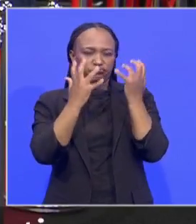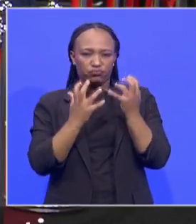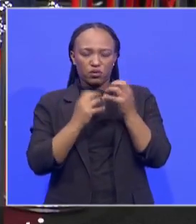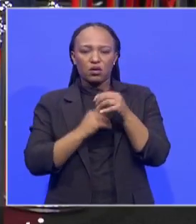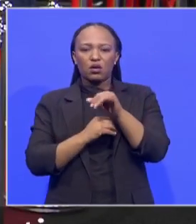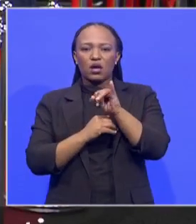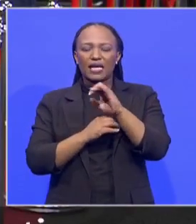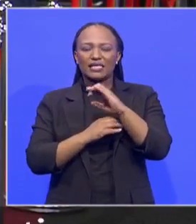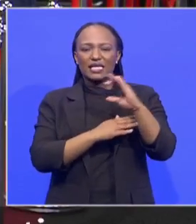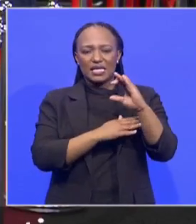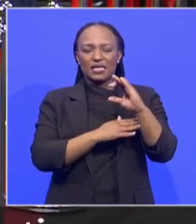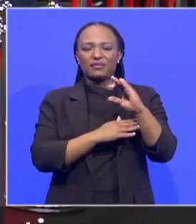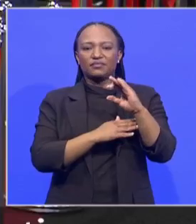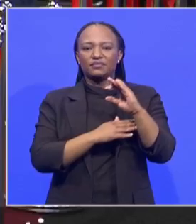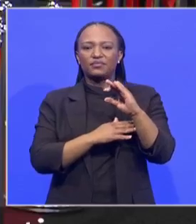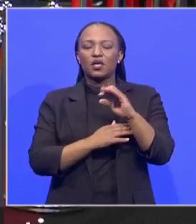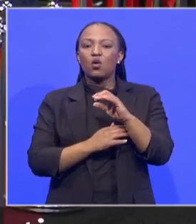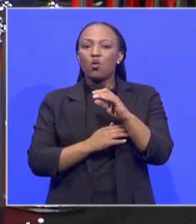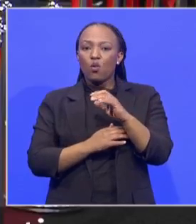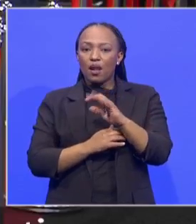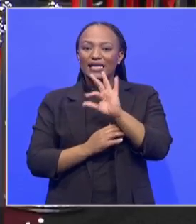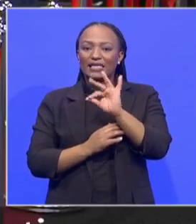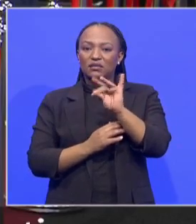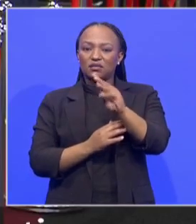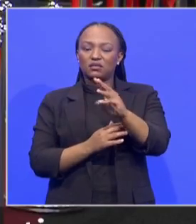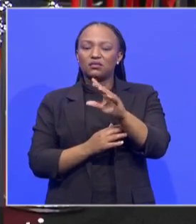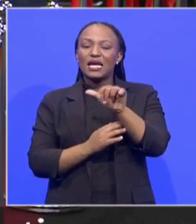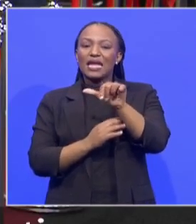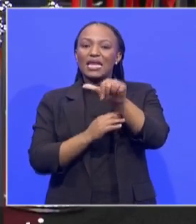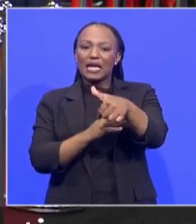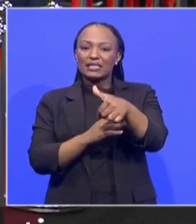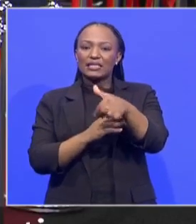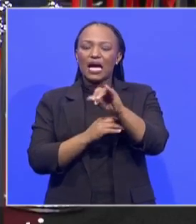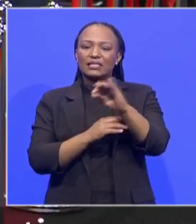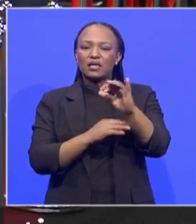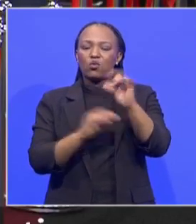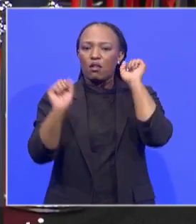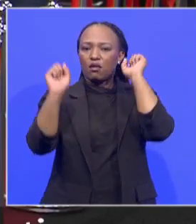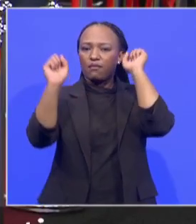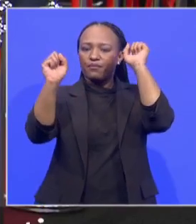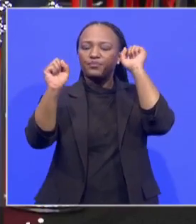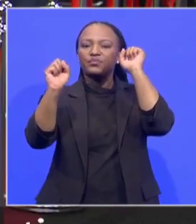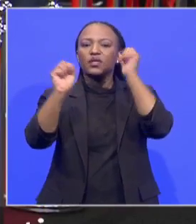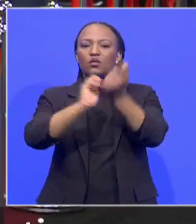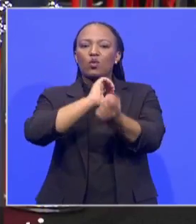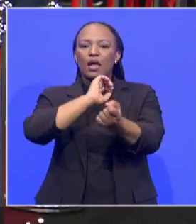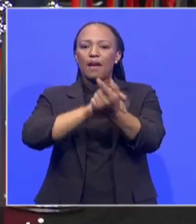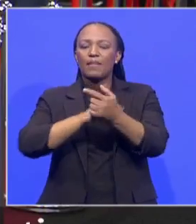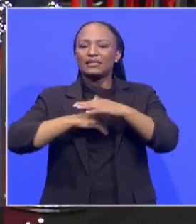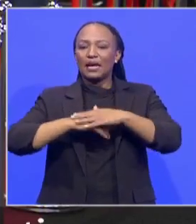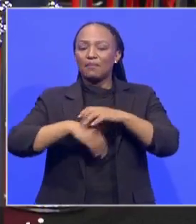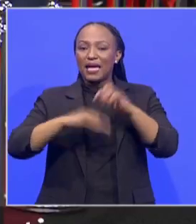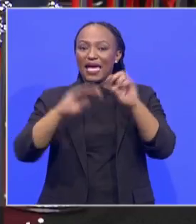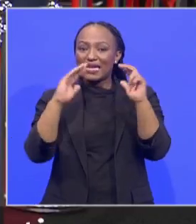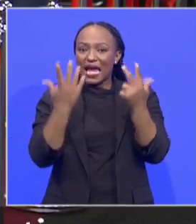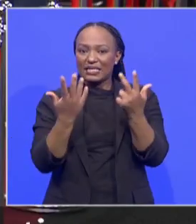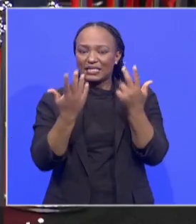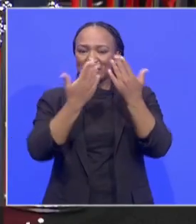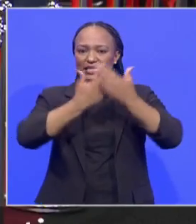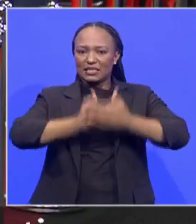be briefing us on a daily basis. The next briefing that will take place at 8 o'clock